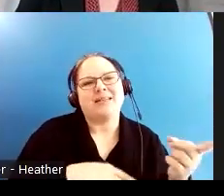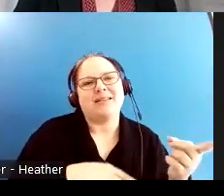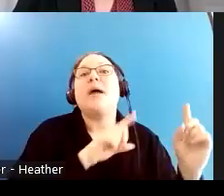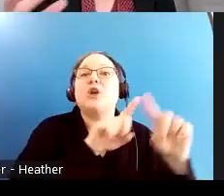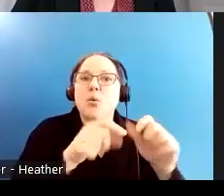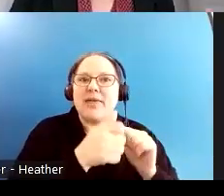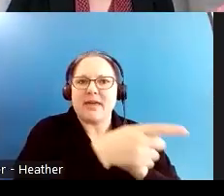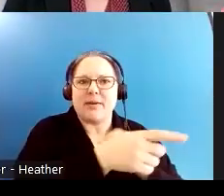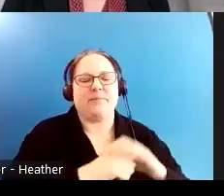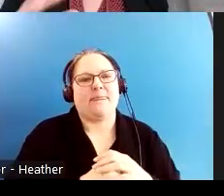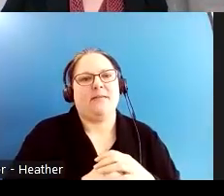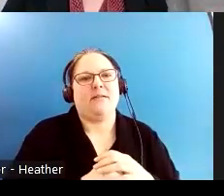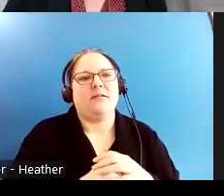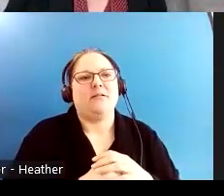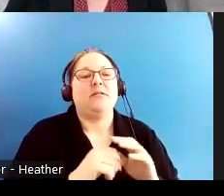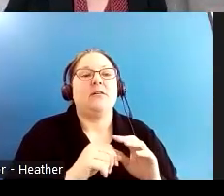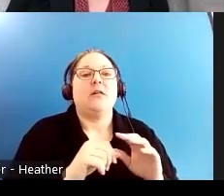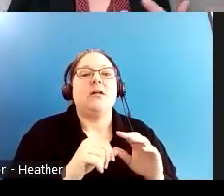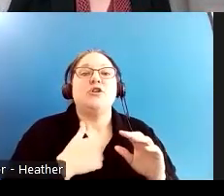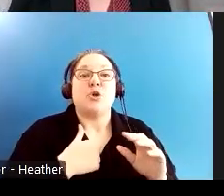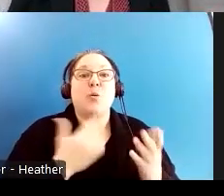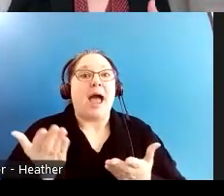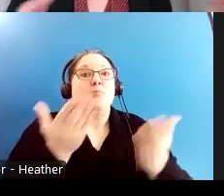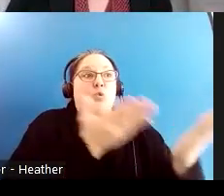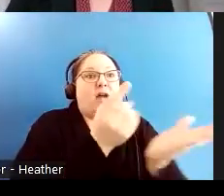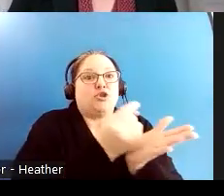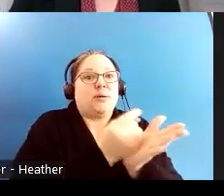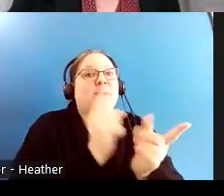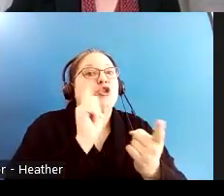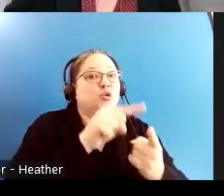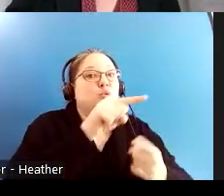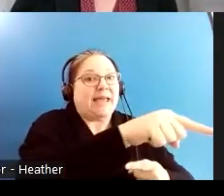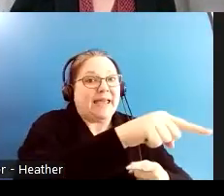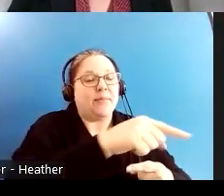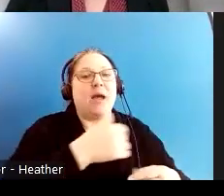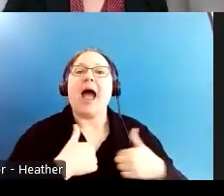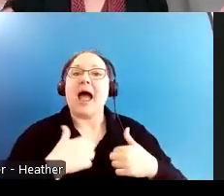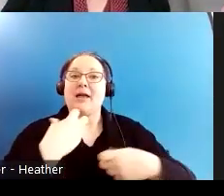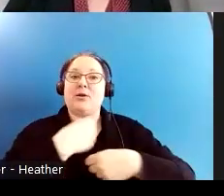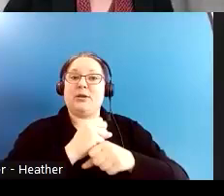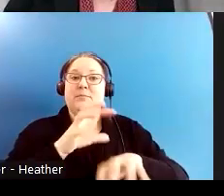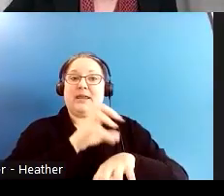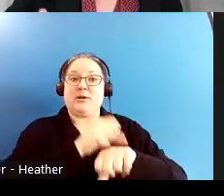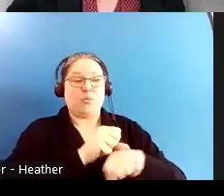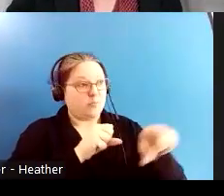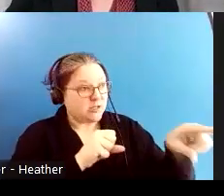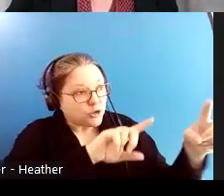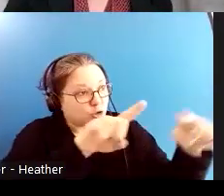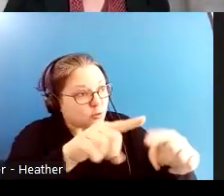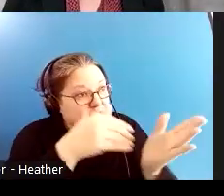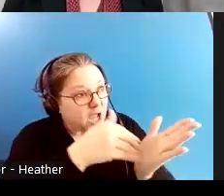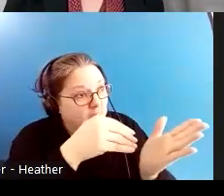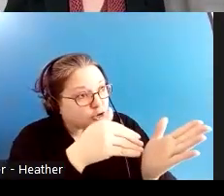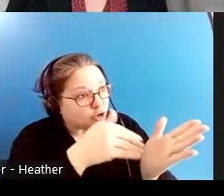And other times we would bring treatment to him. For example, we would make him appointments with his primary care. We would offer to like pick him up and drive